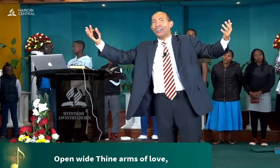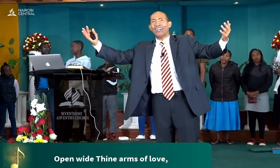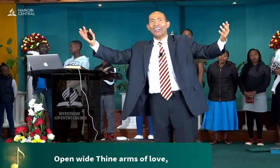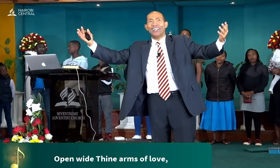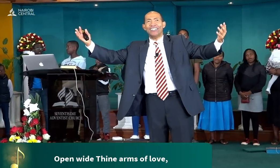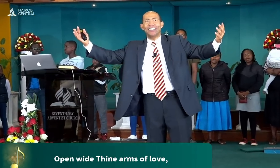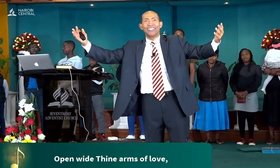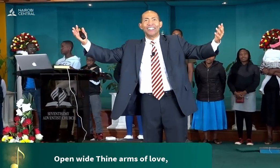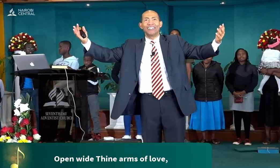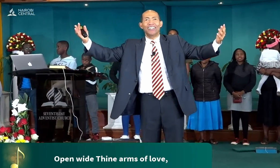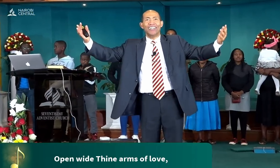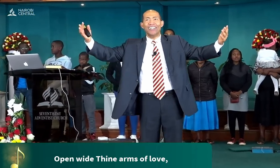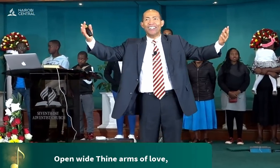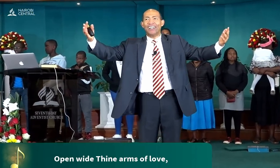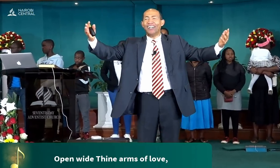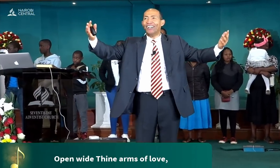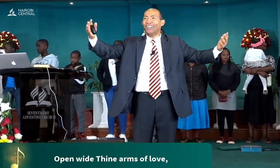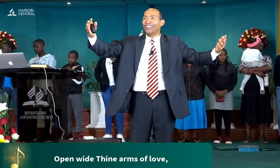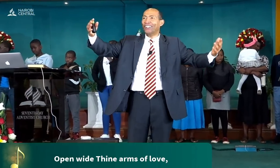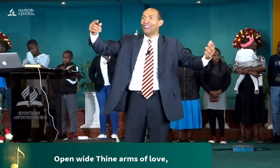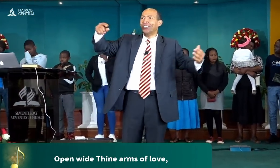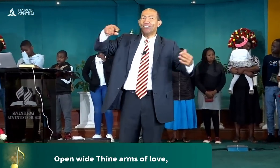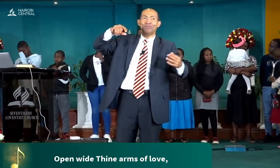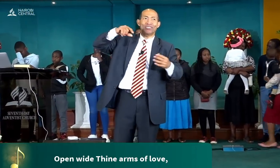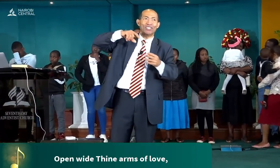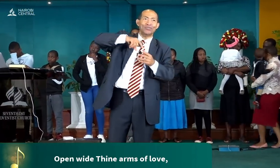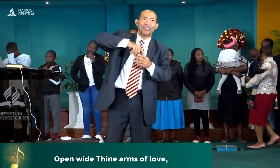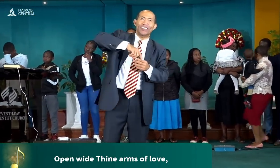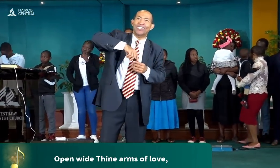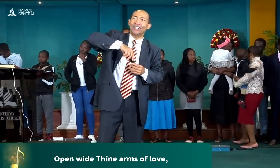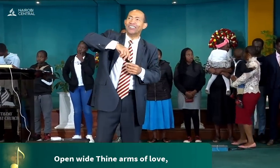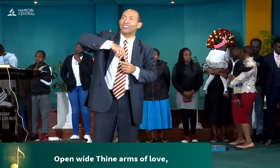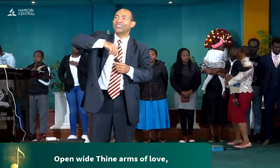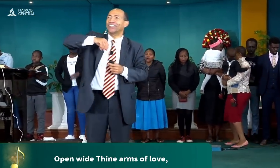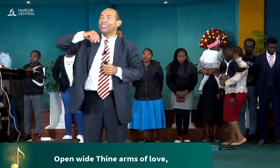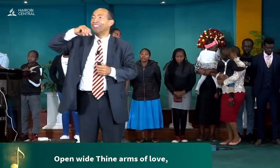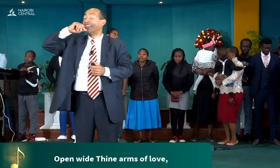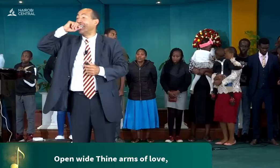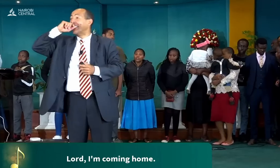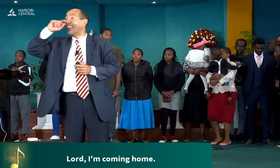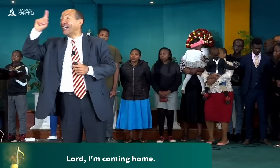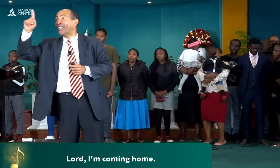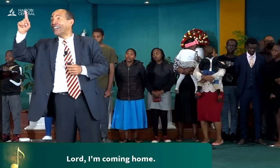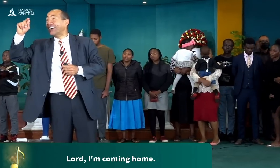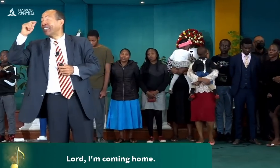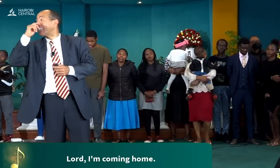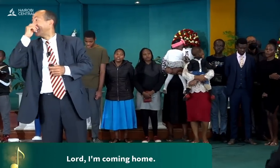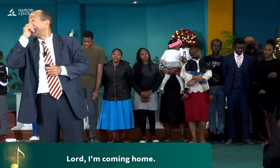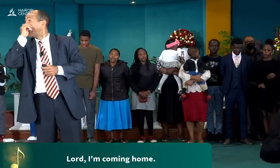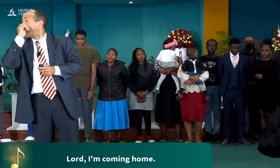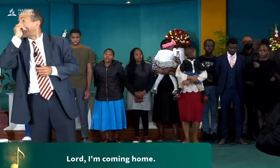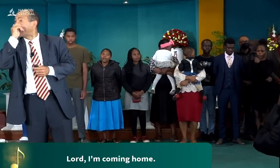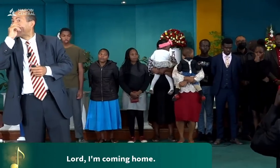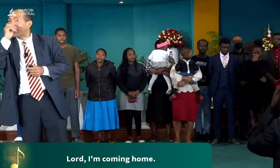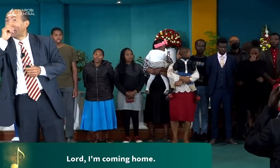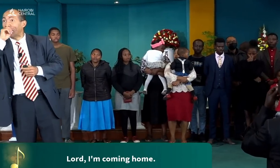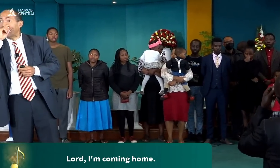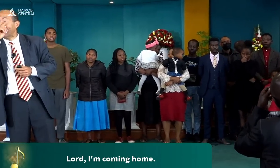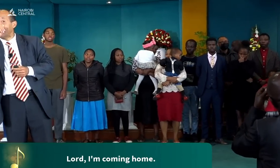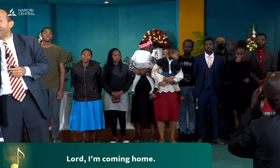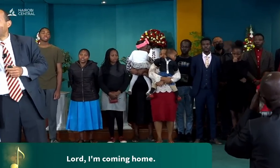open wide thine arms of love, Lord,